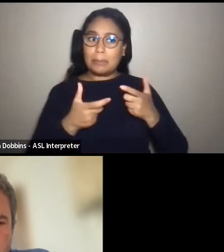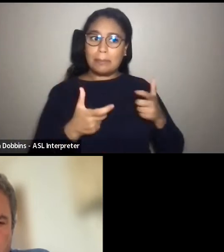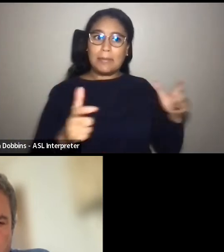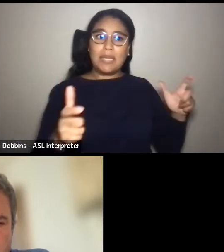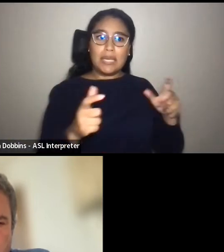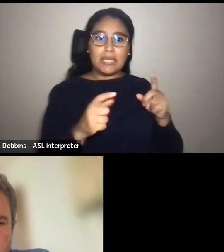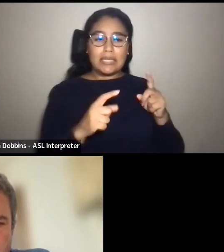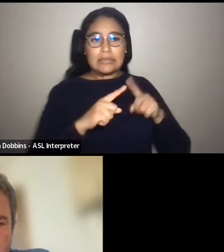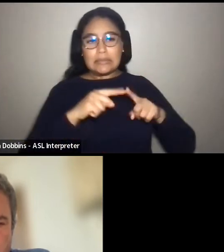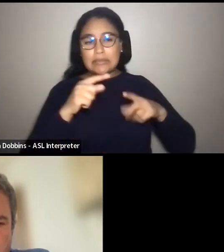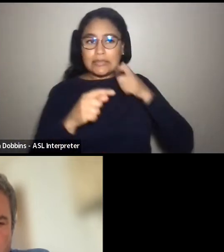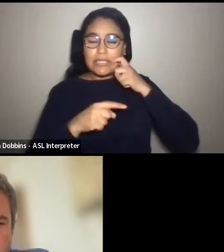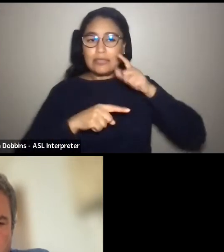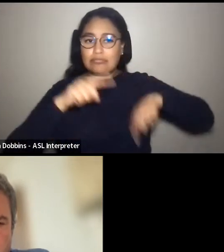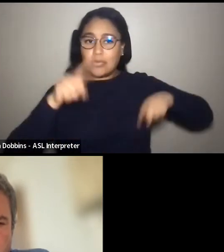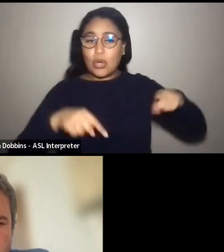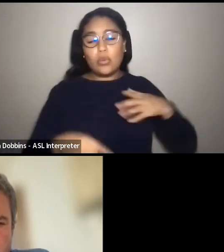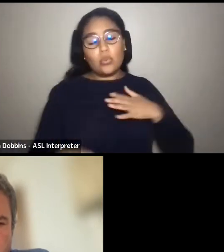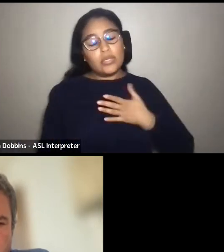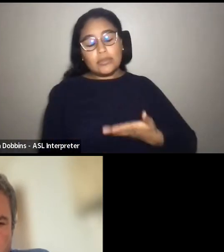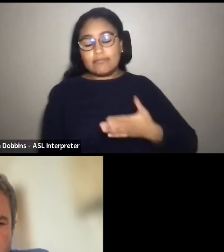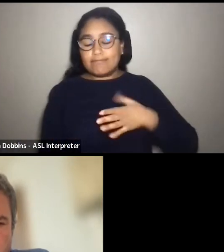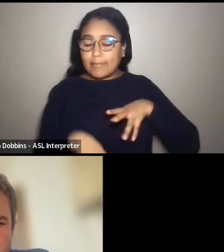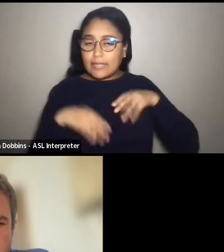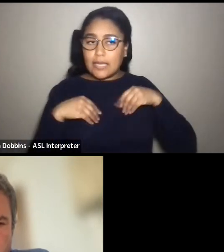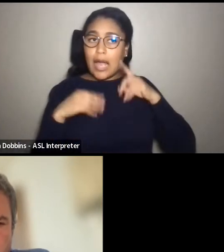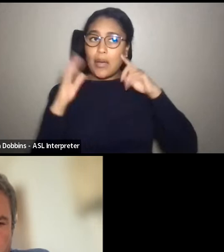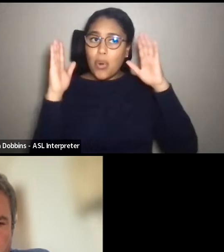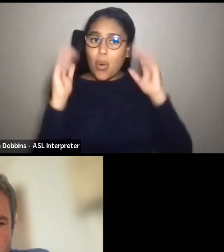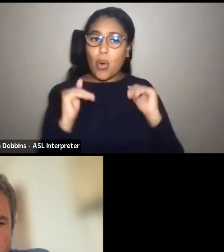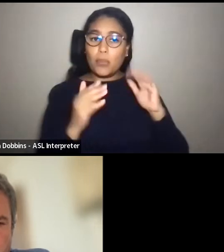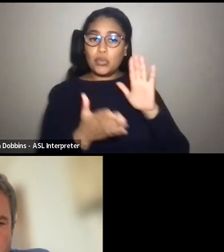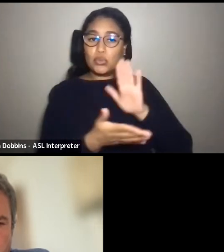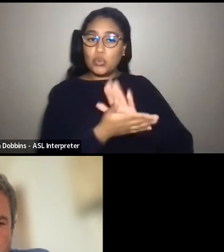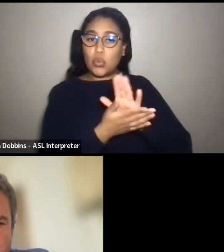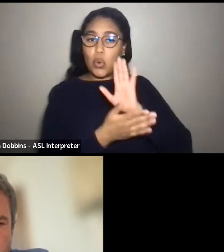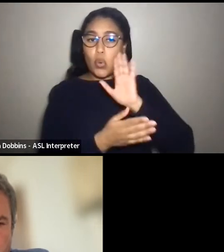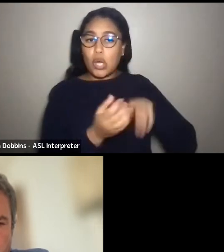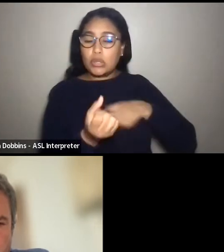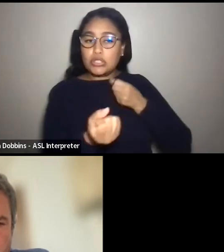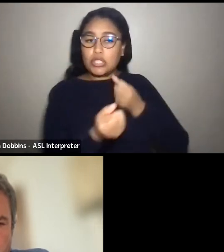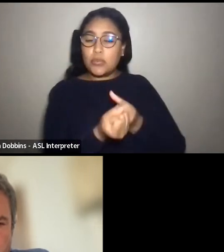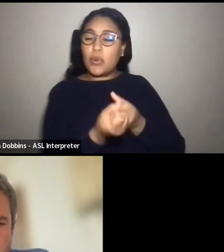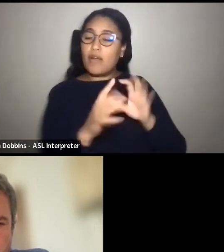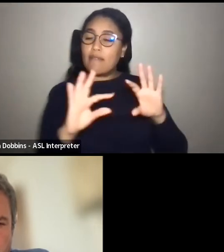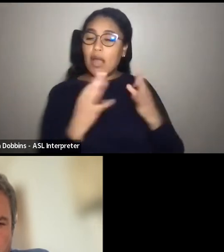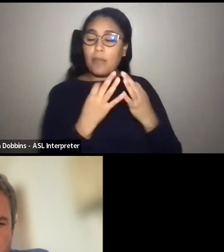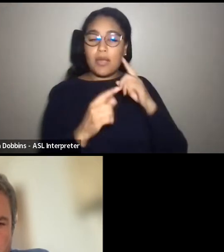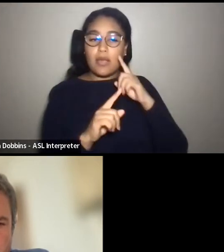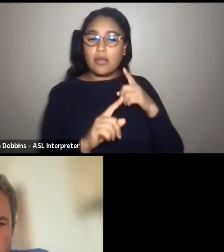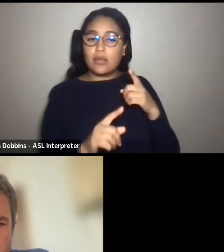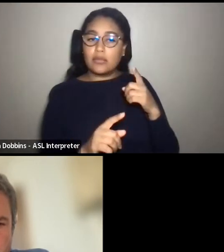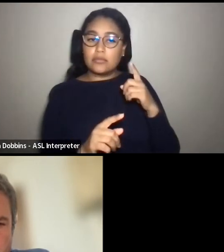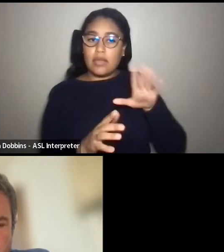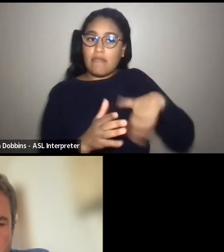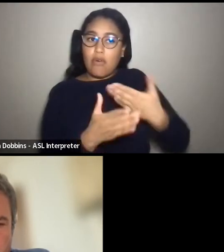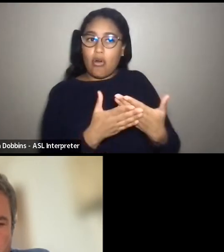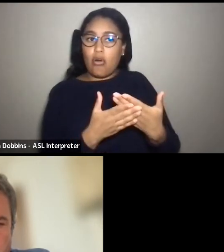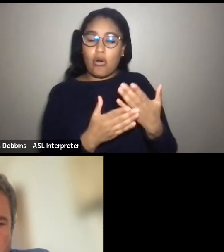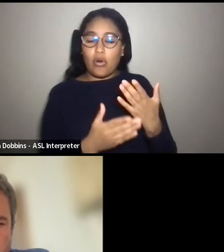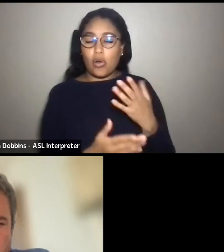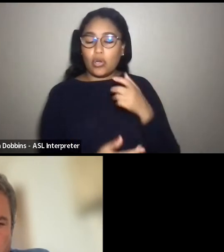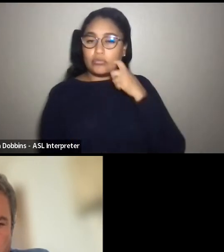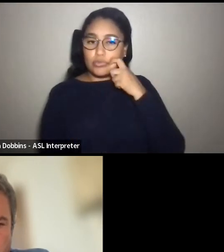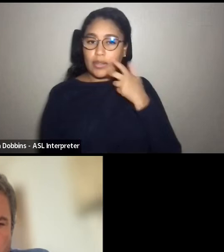more diverse, which we welcomed. And I was hopeful that the school would be supportive of families from all backgrounds. However,